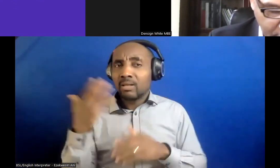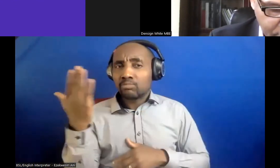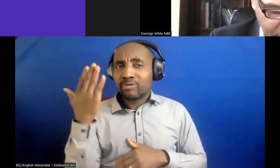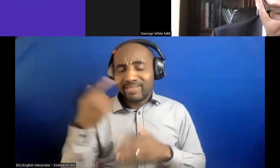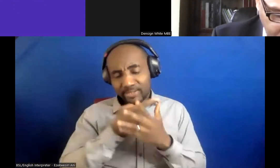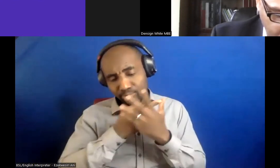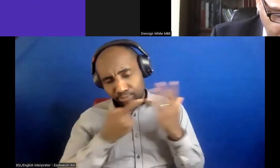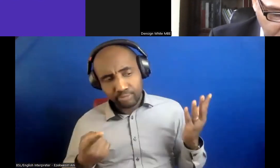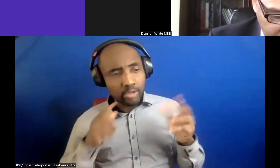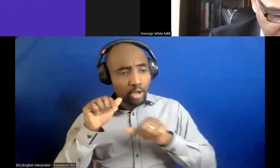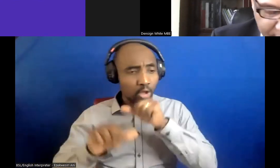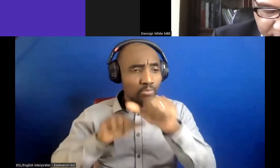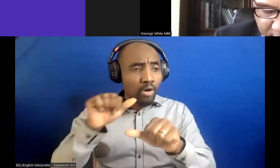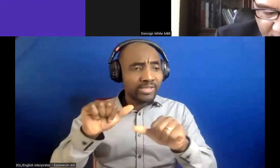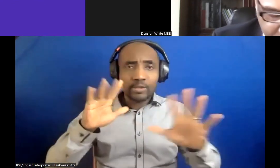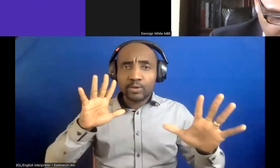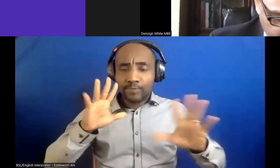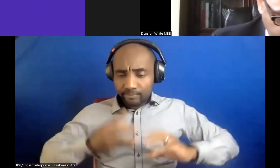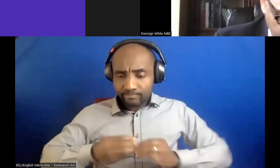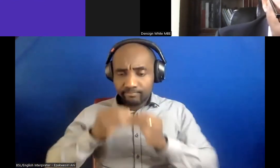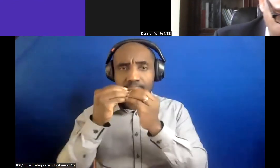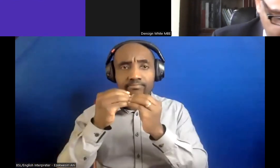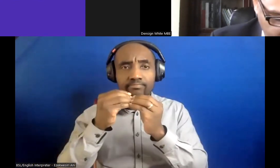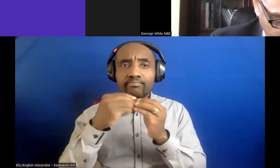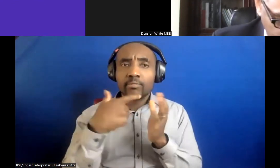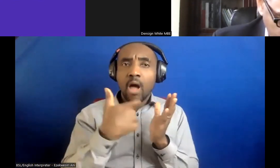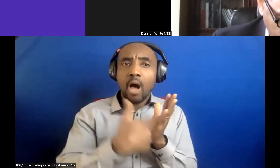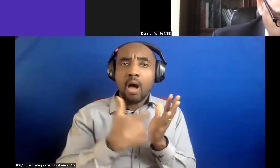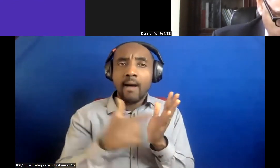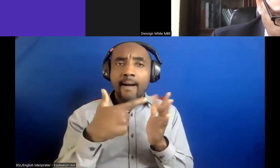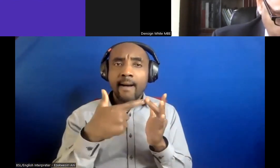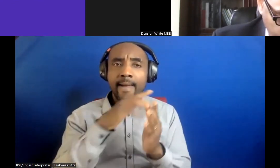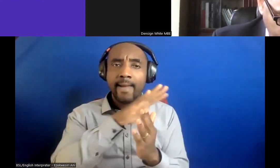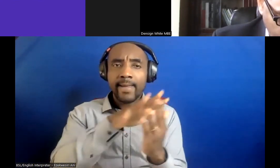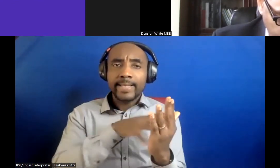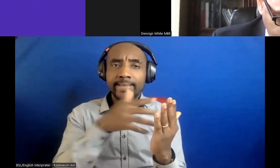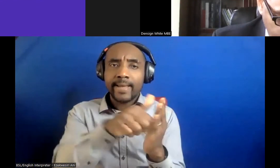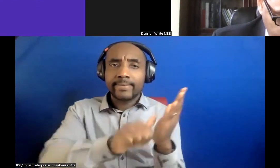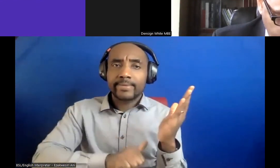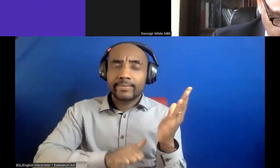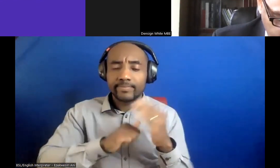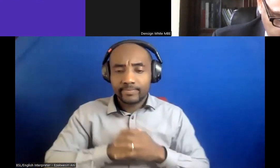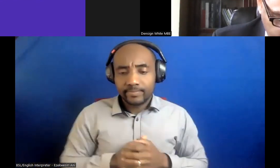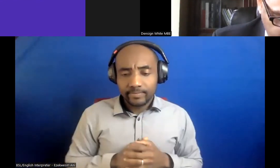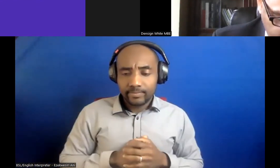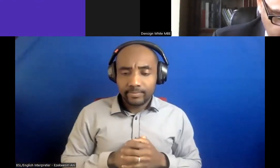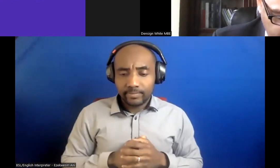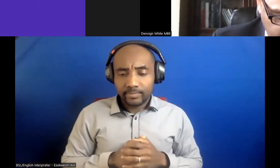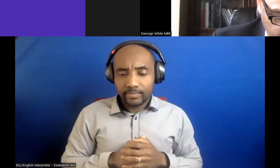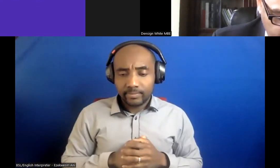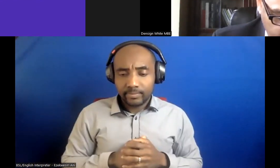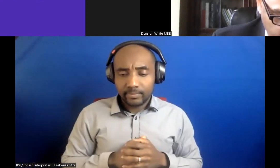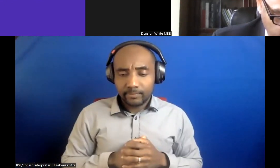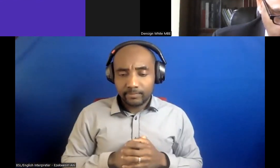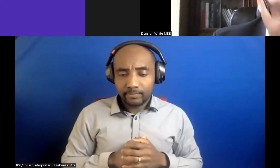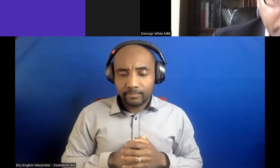the process of putting together the Race Representation Index. And obviously, I'd like to thank